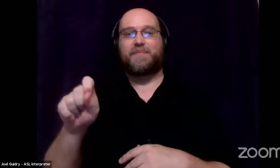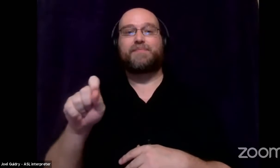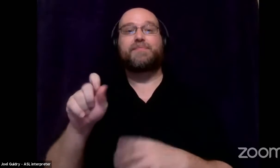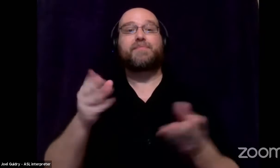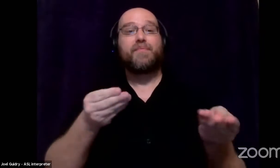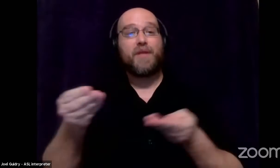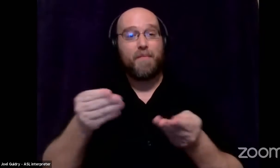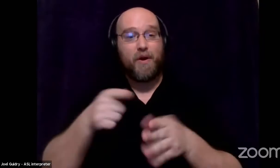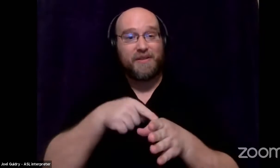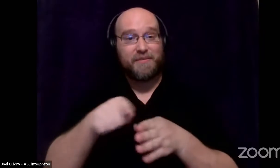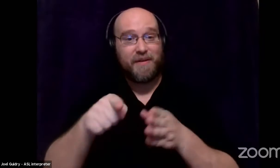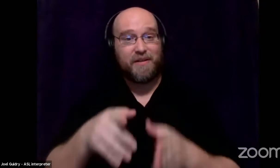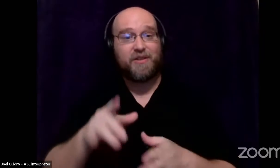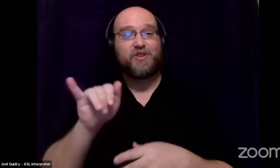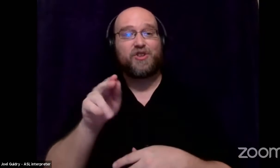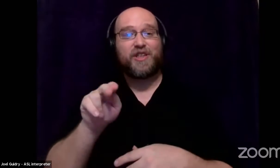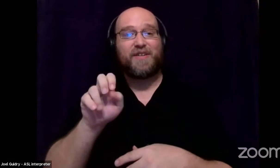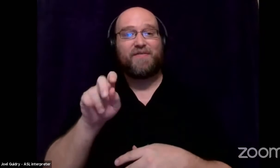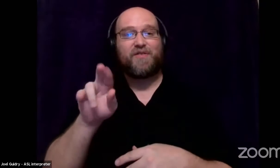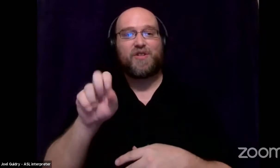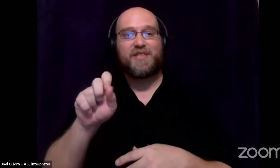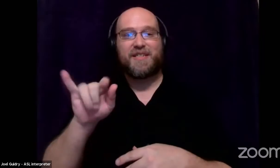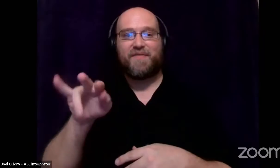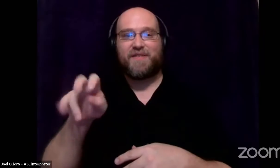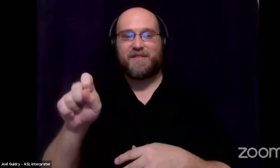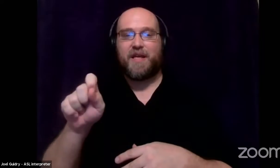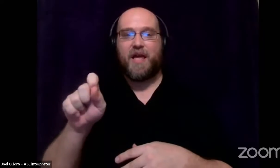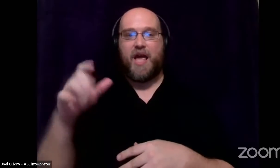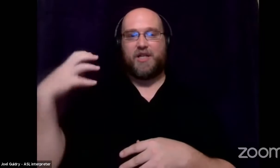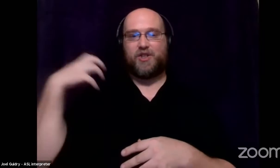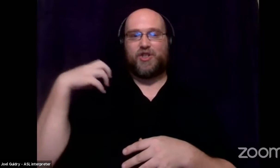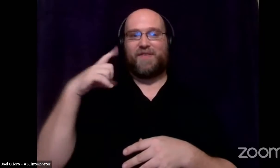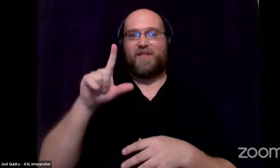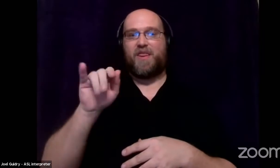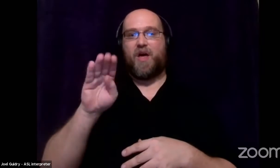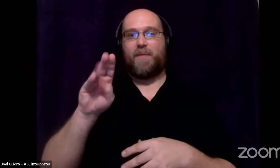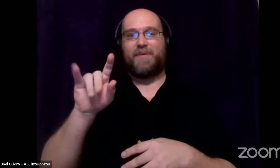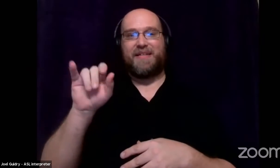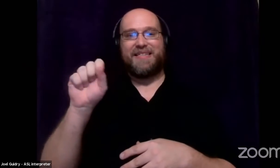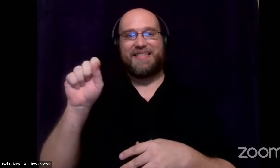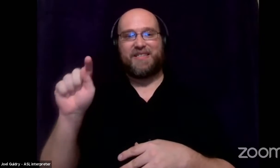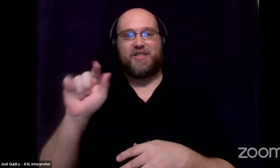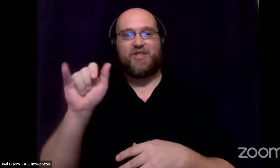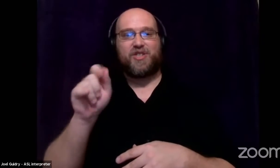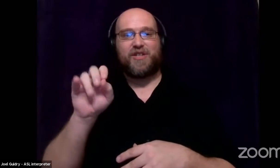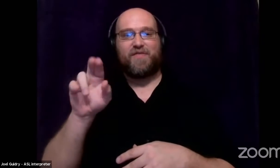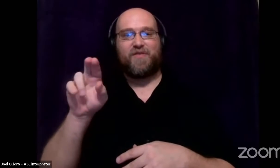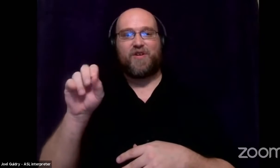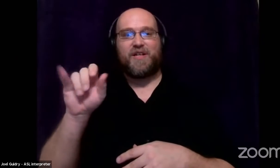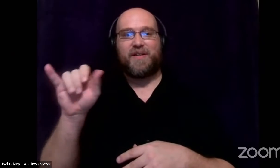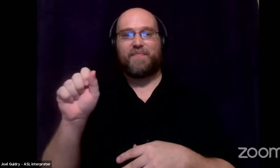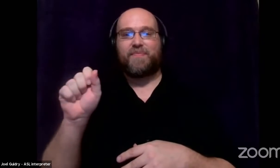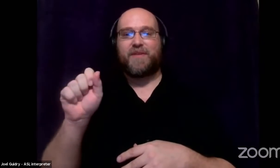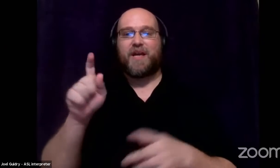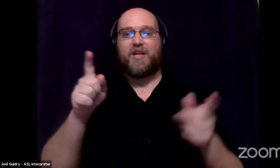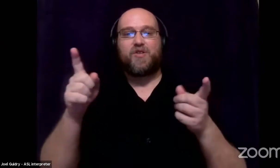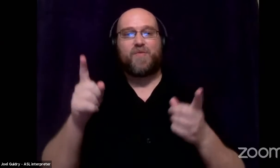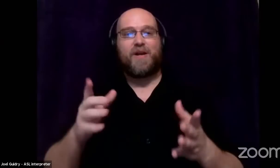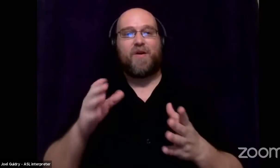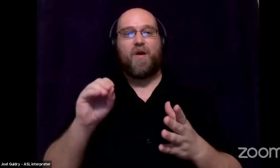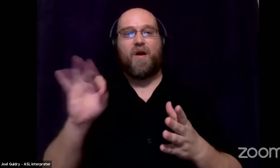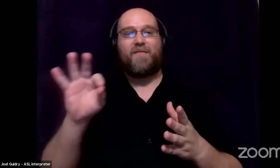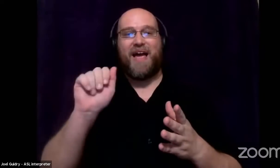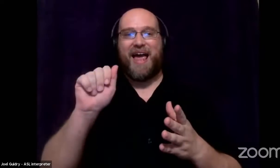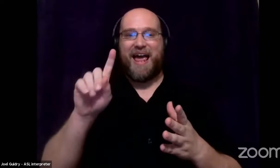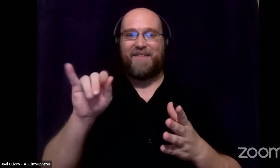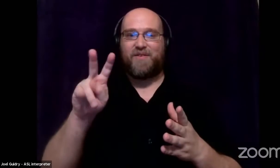Silvas, Chief Lobbyist Lucinda Young, Director of Government Relations Jabril Diop, and Director of Advocacy and